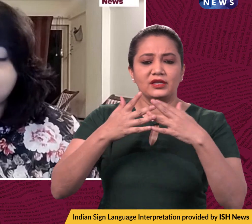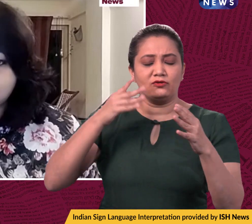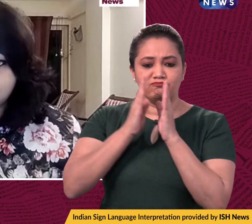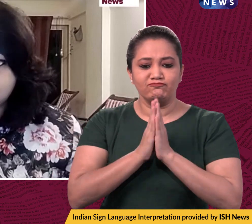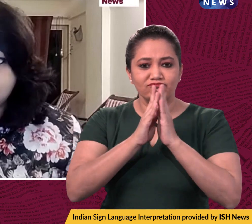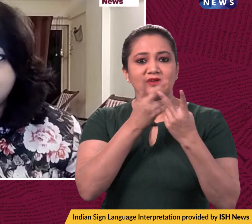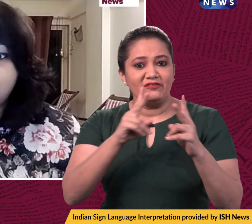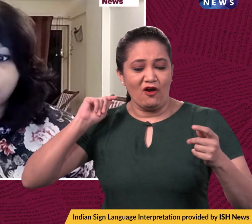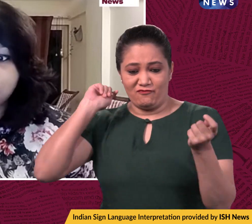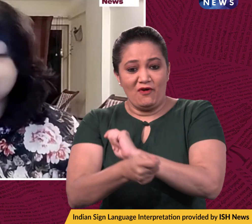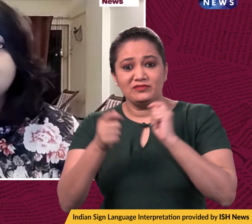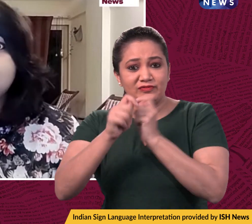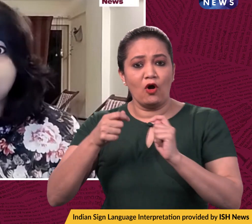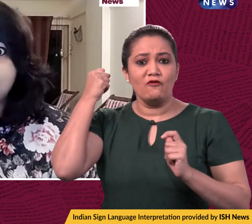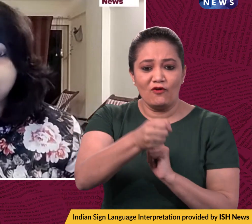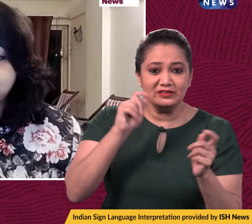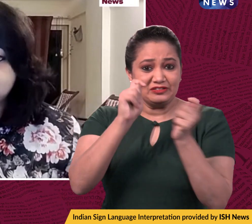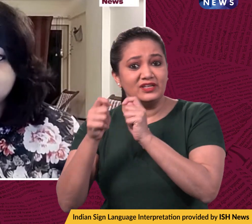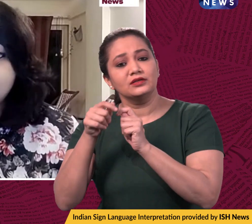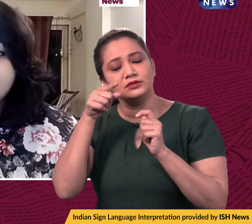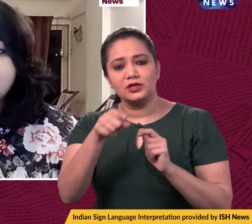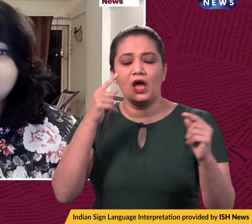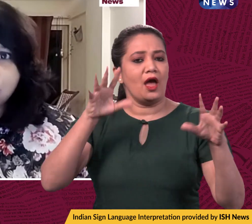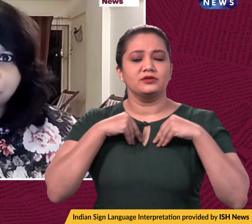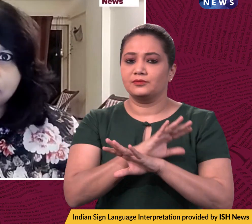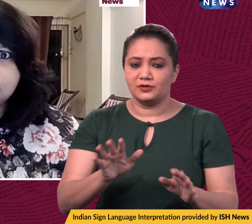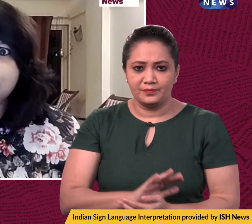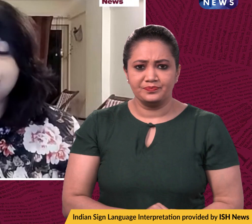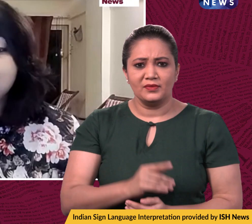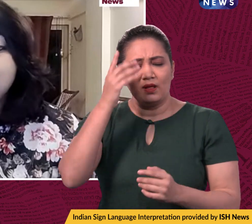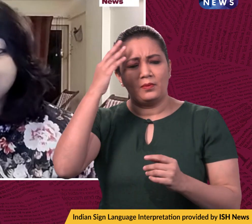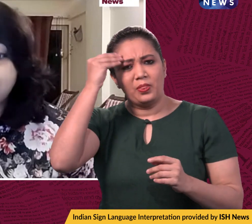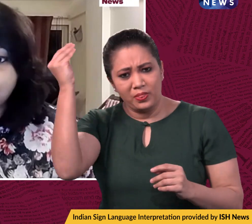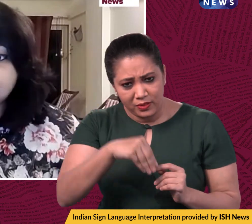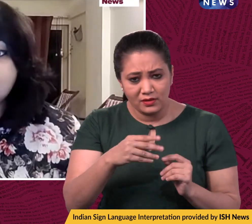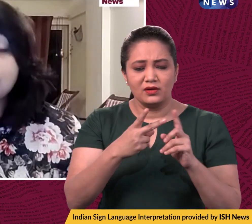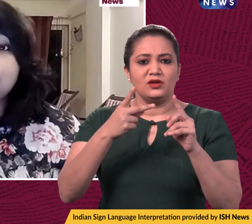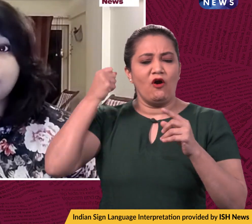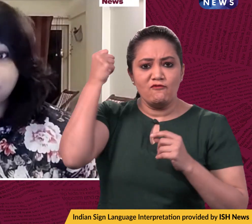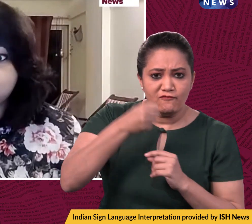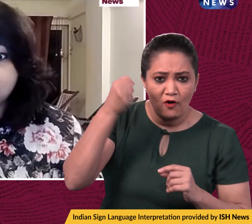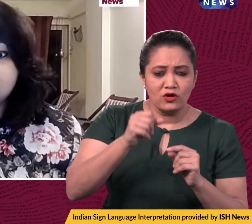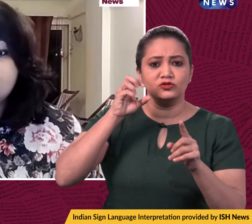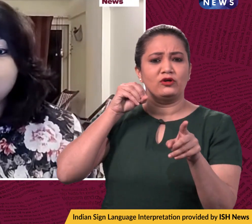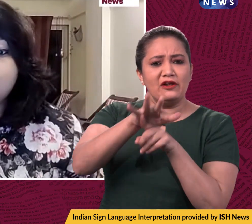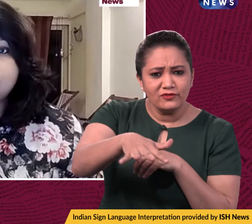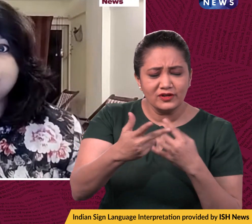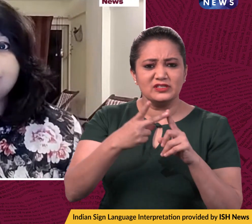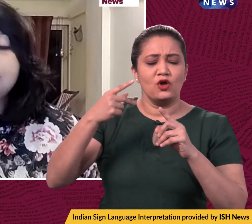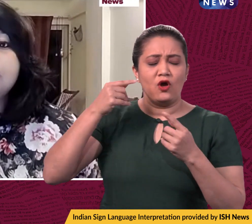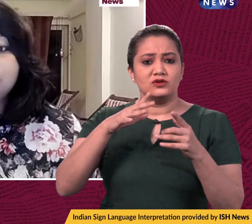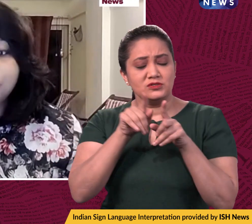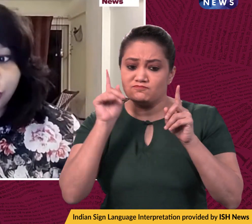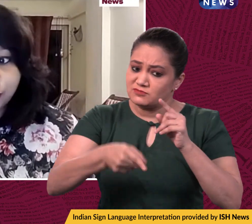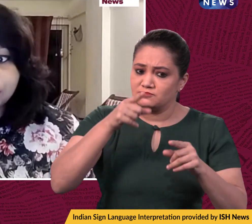unlawful conversion from one religion to another by misrepresentation, force, undue influence,